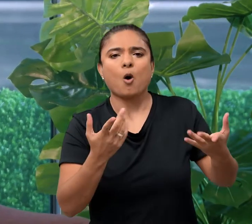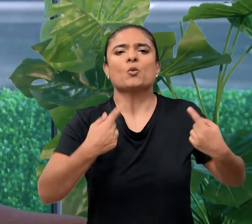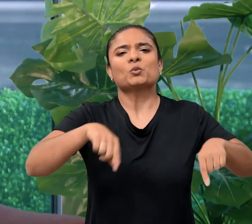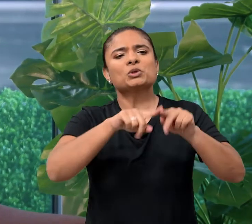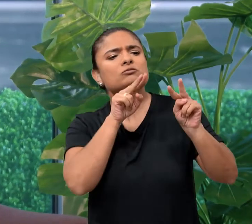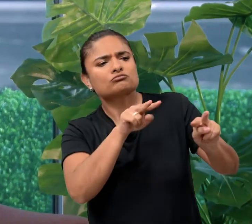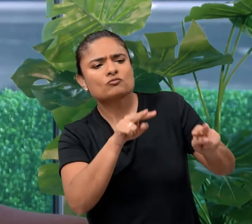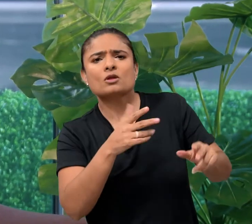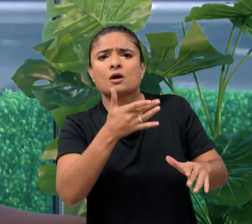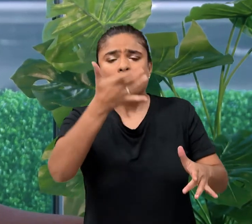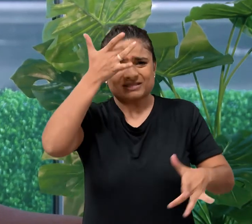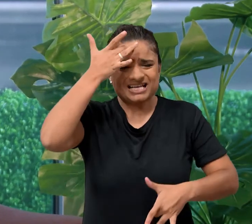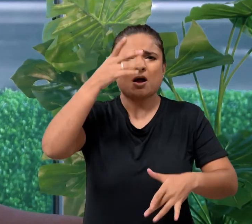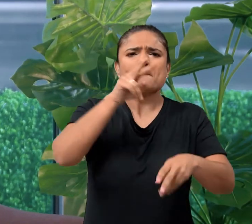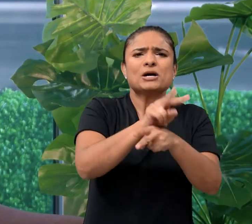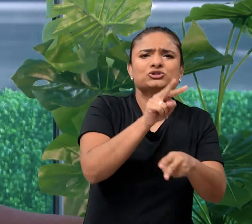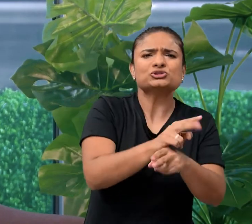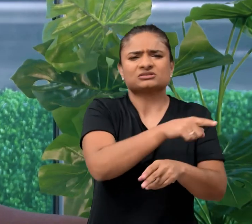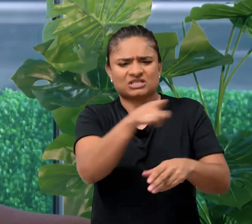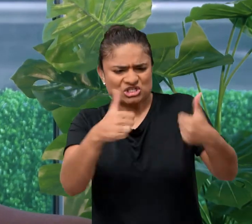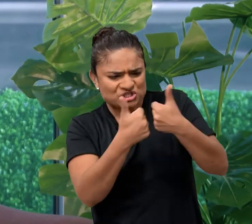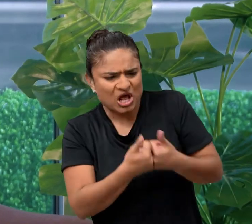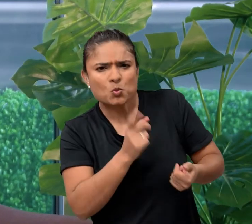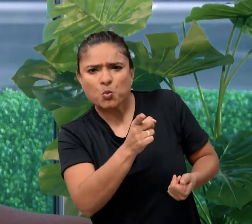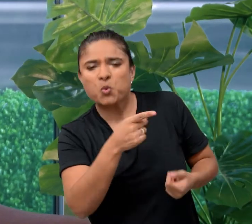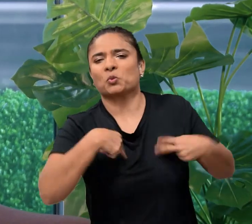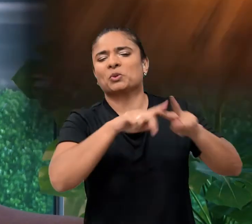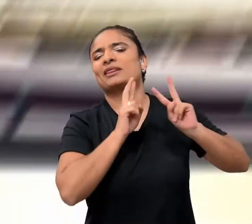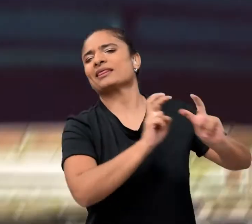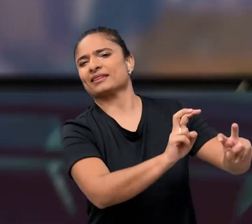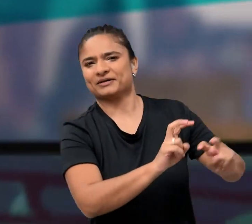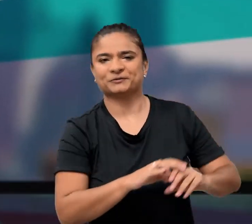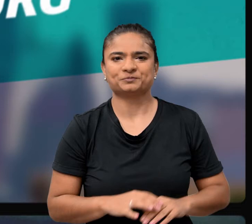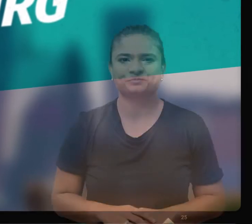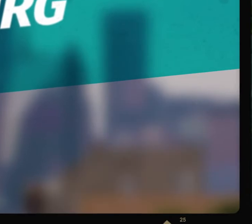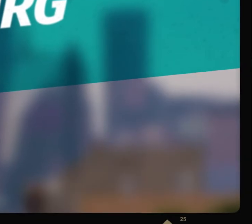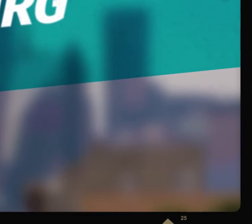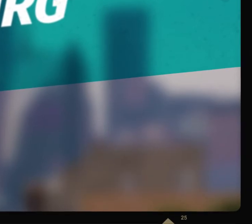hy pasiëntsorg benader, sy lewensbalans en wat sy uitdagings was.